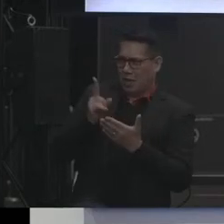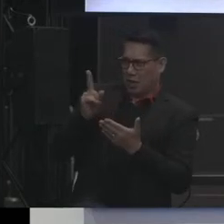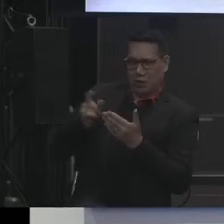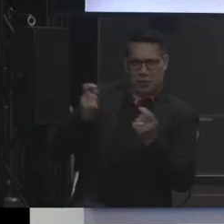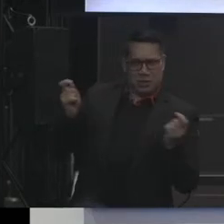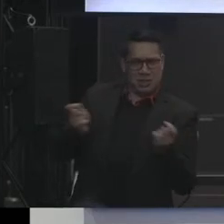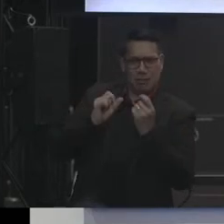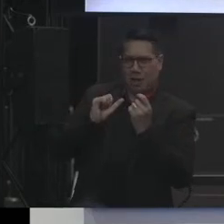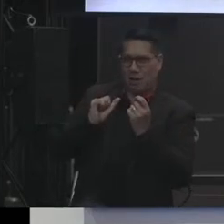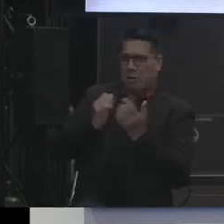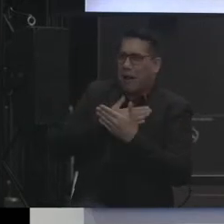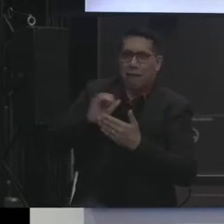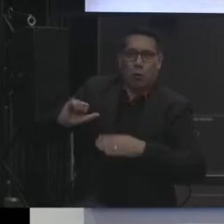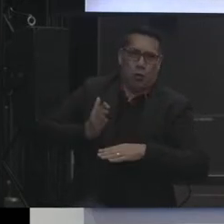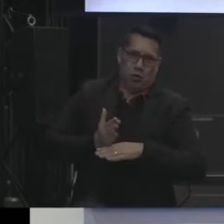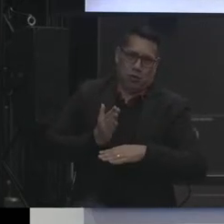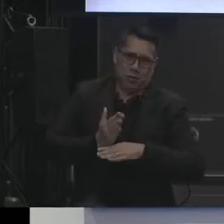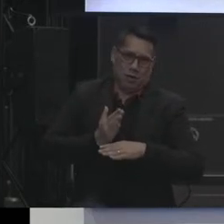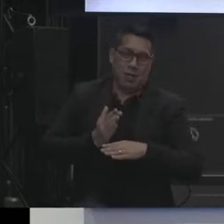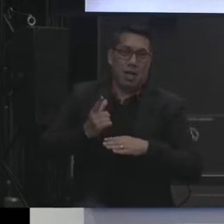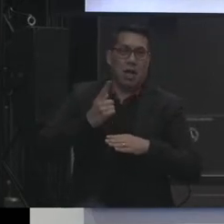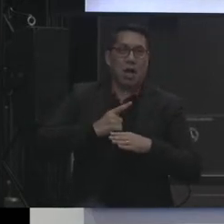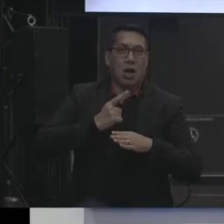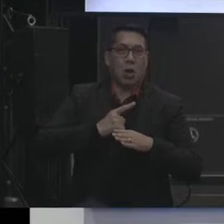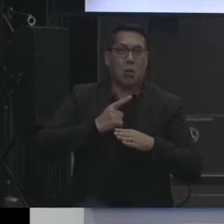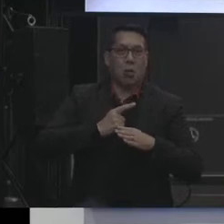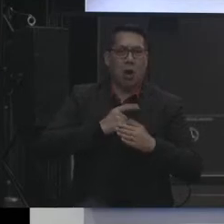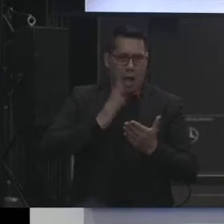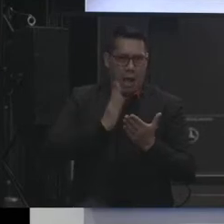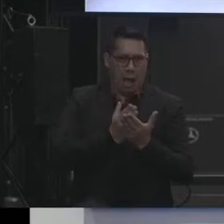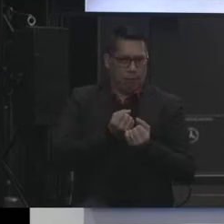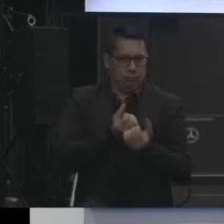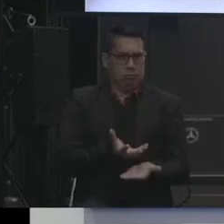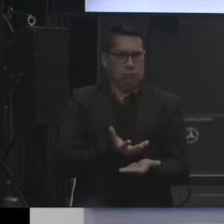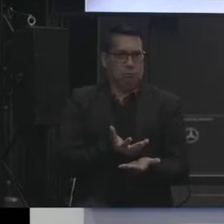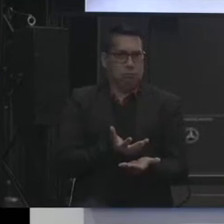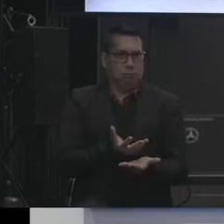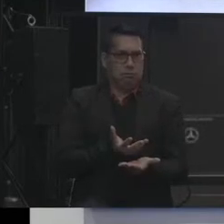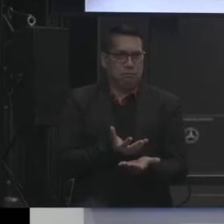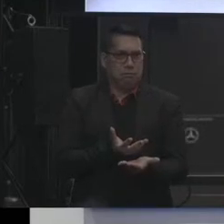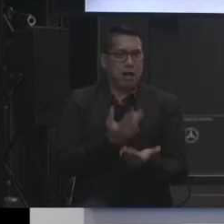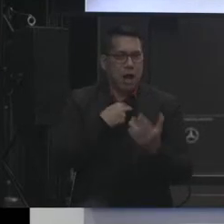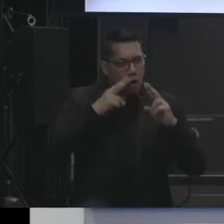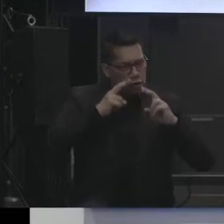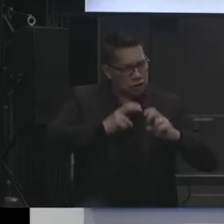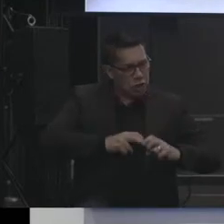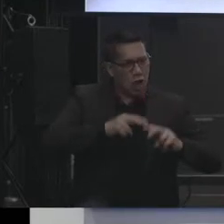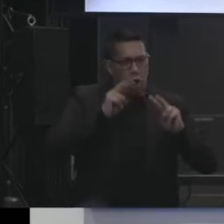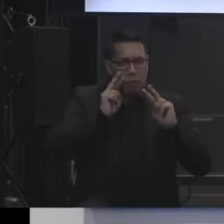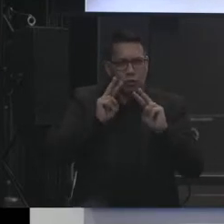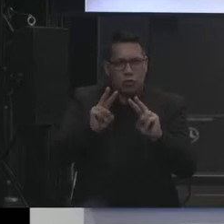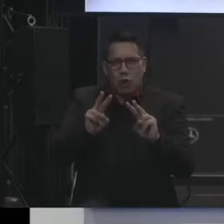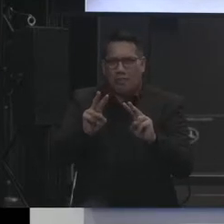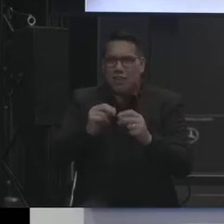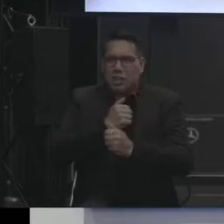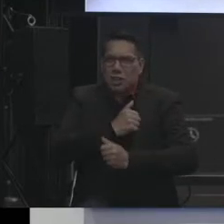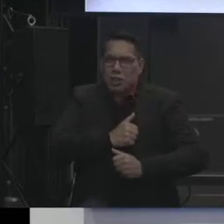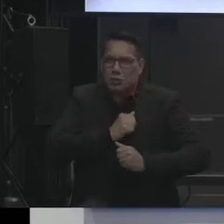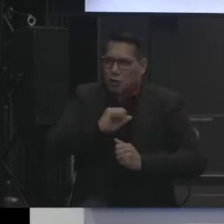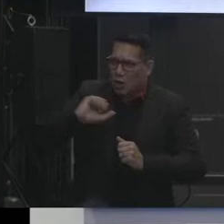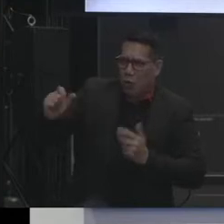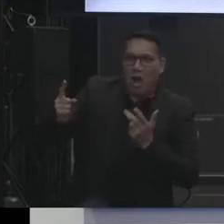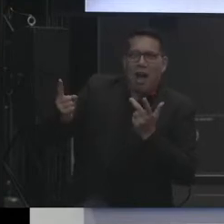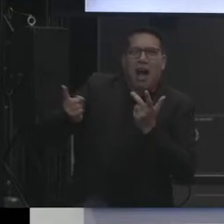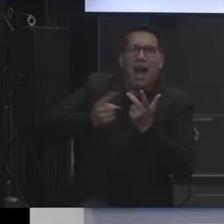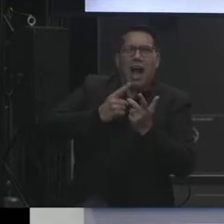work is that it's so unapologetic. Like, I've researched and observed and, like, enjoyed a lot of your